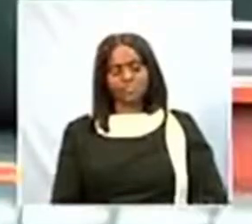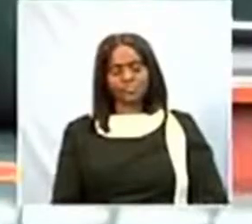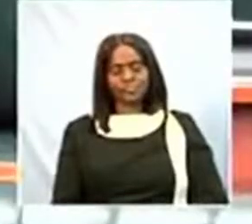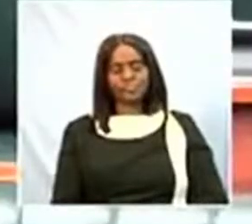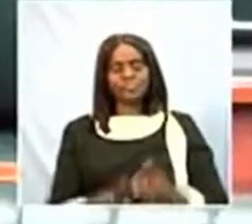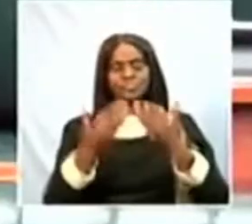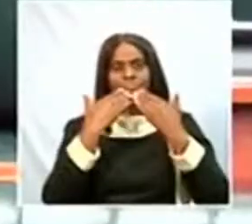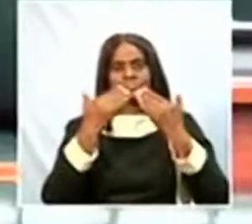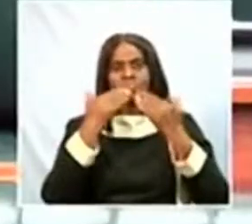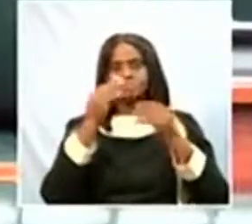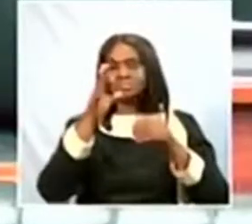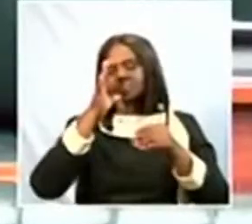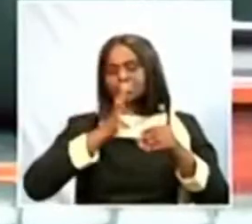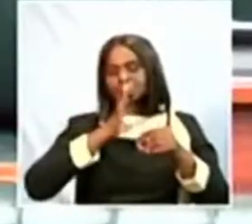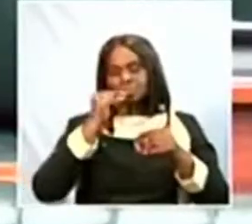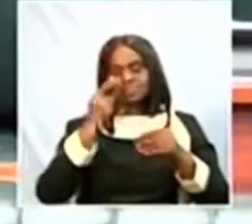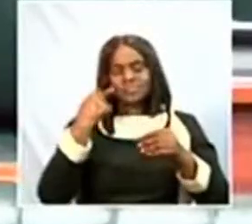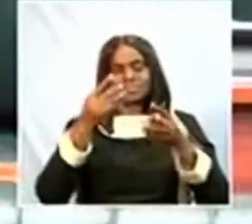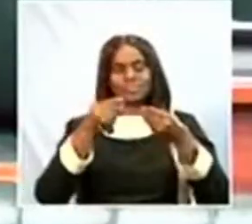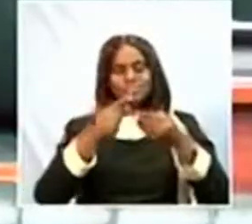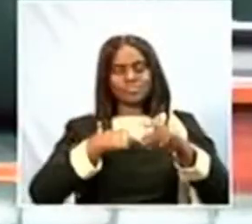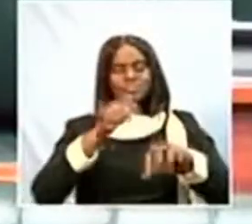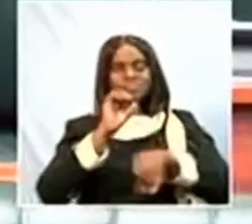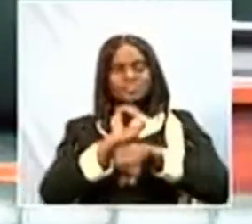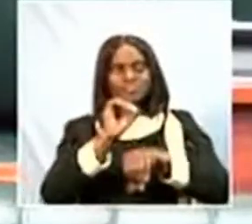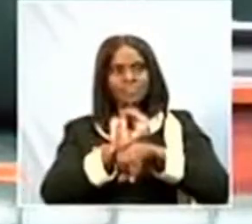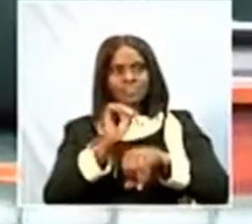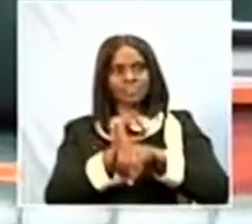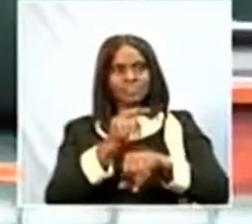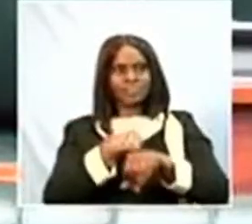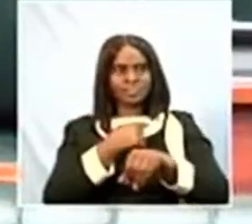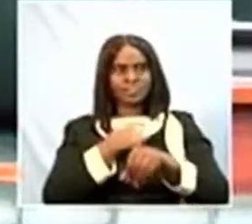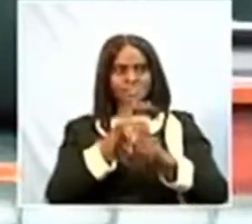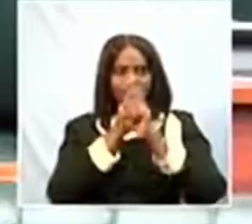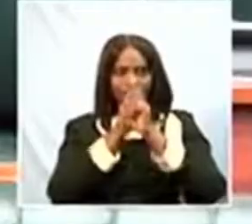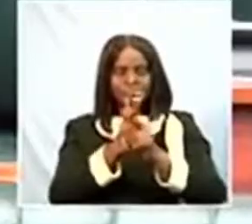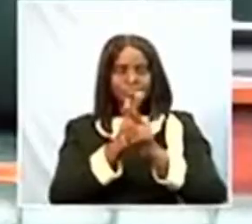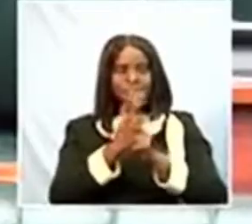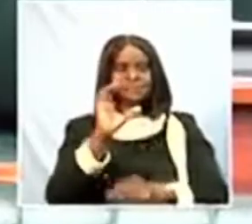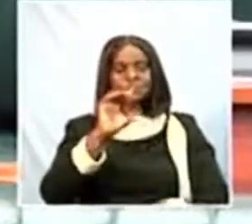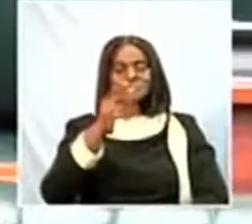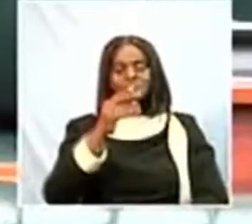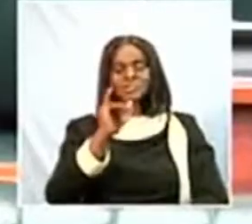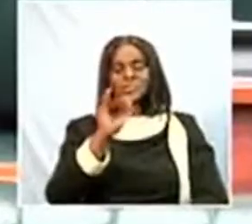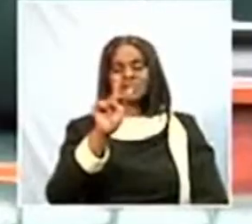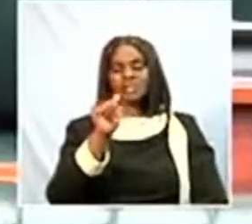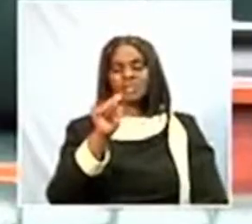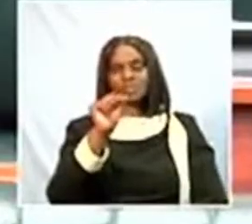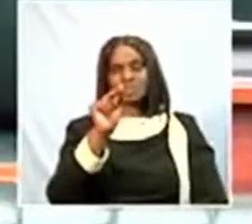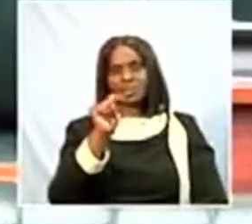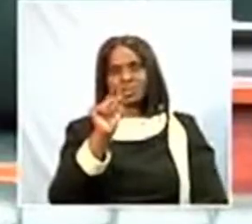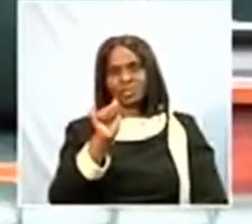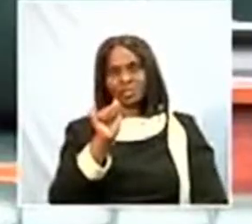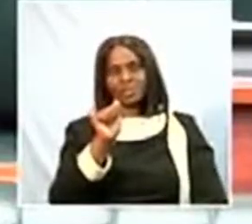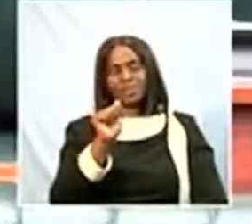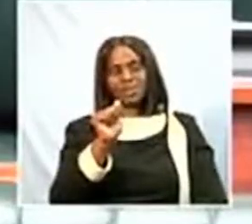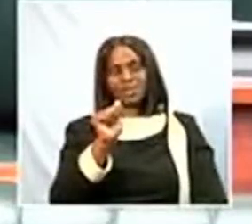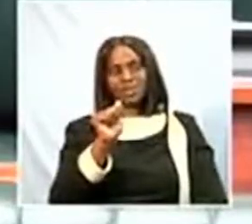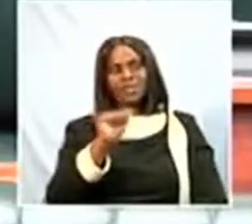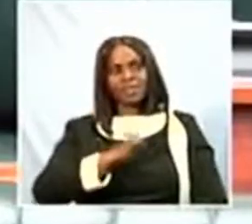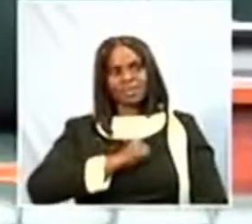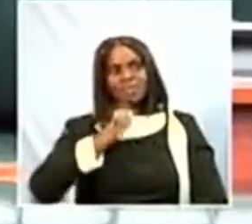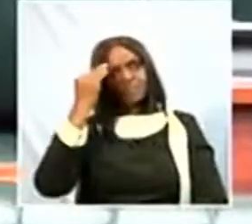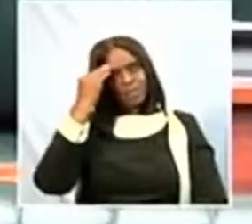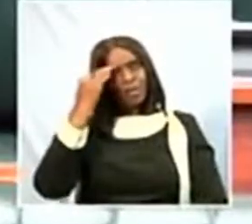Thank you, Madam Speaker, for giving me this opportunity. I am Honorable Dennis Nkwa of Chikankata constituency. We do recognize that the